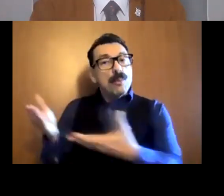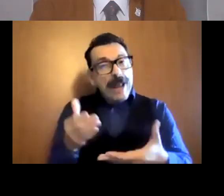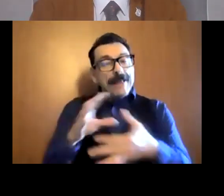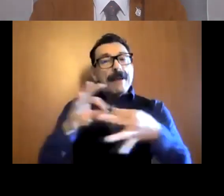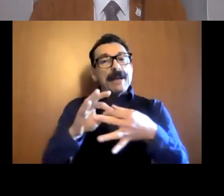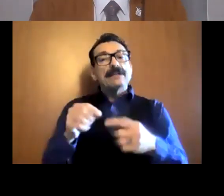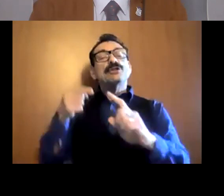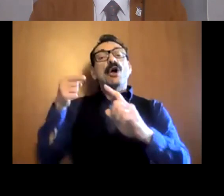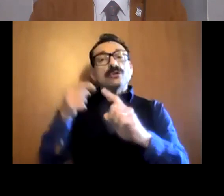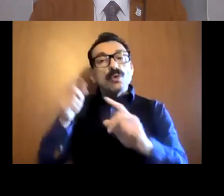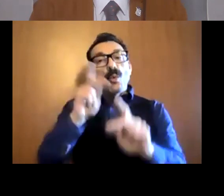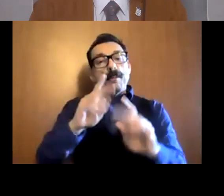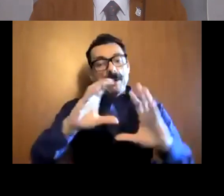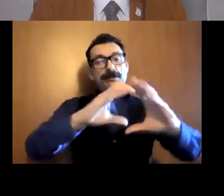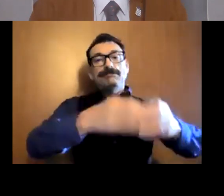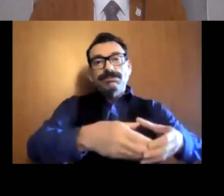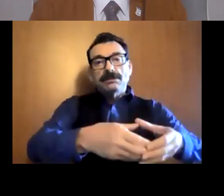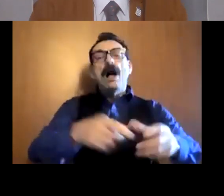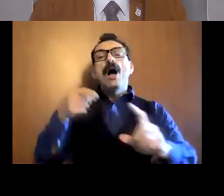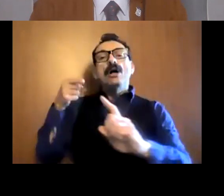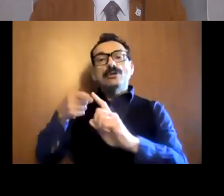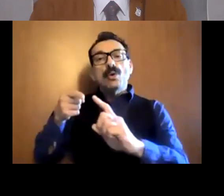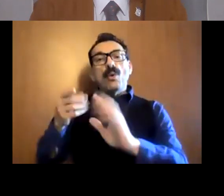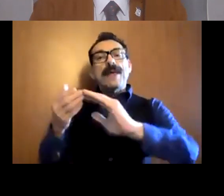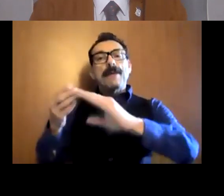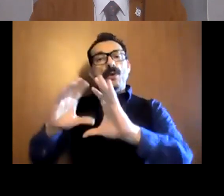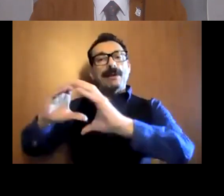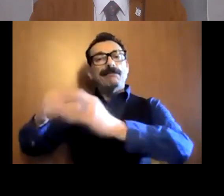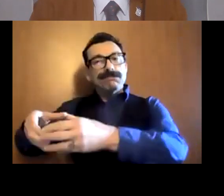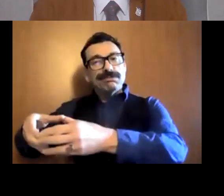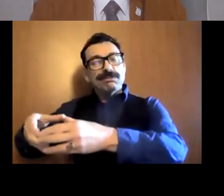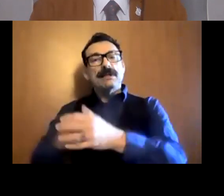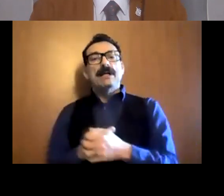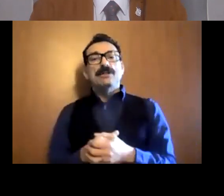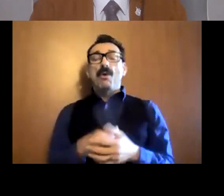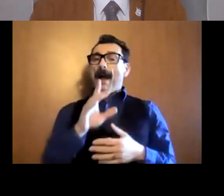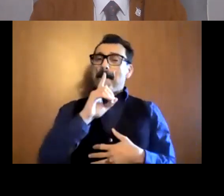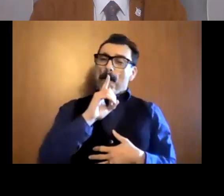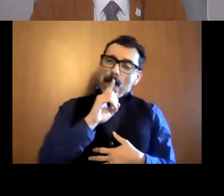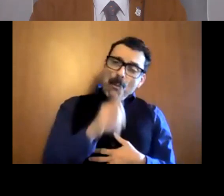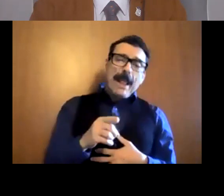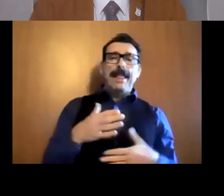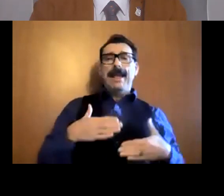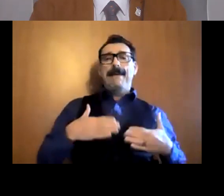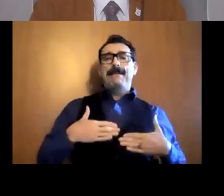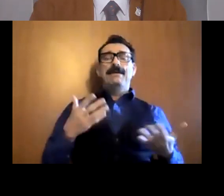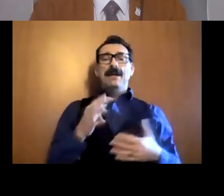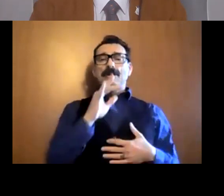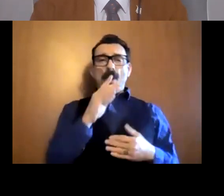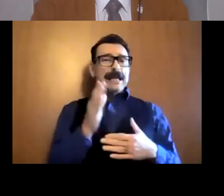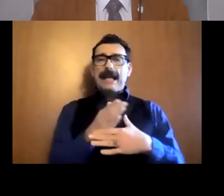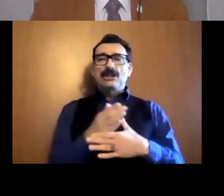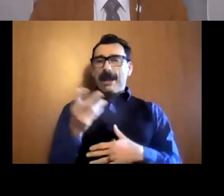communities. And so I'm so happy to see Dr. Bihm and Dr. Clayborne actually talking and sharing their